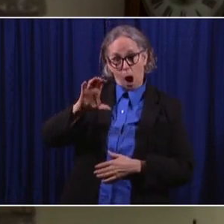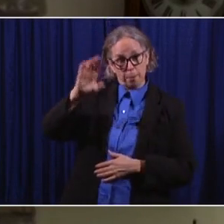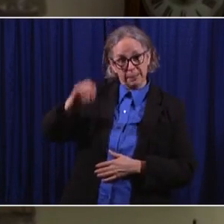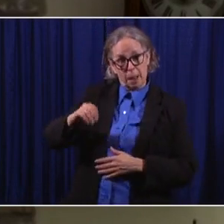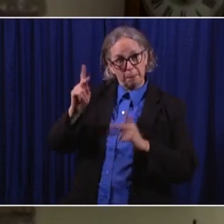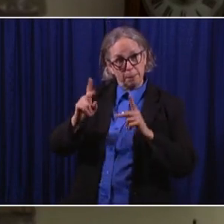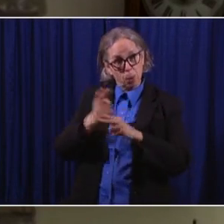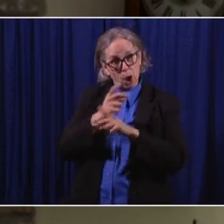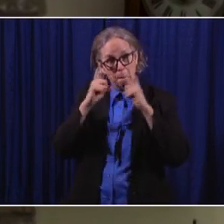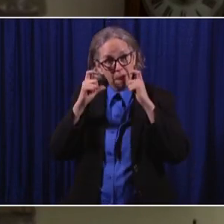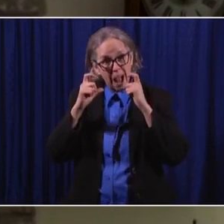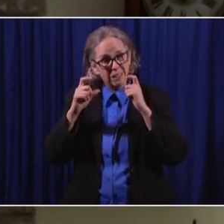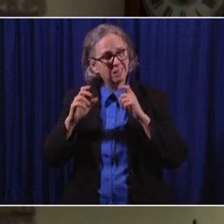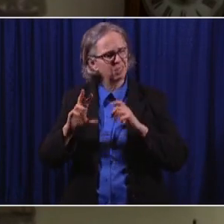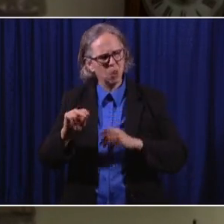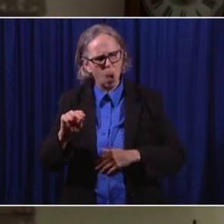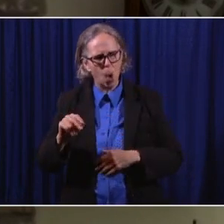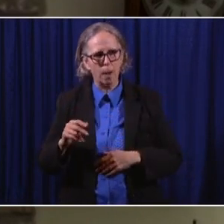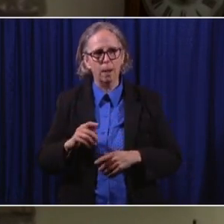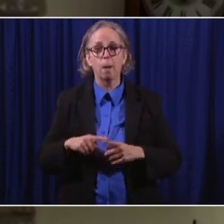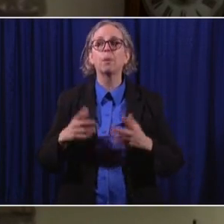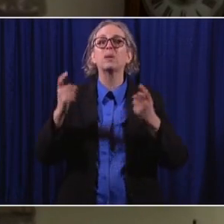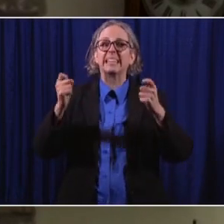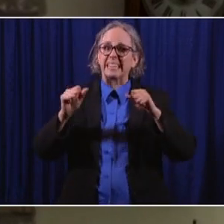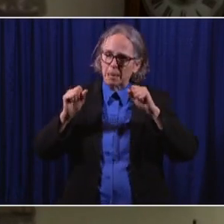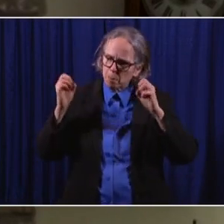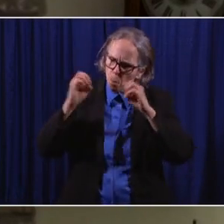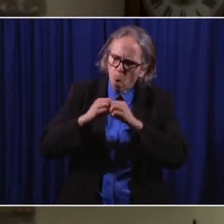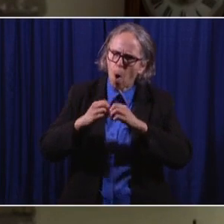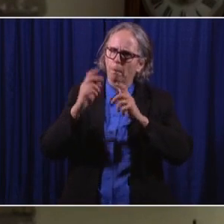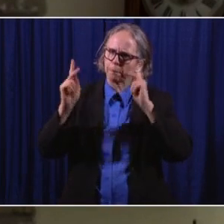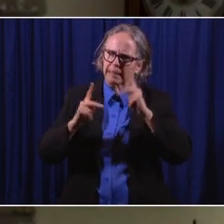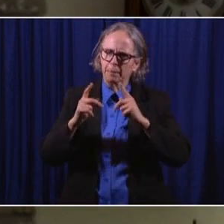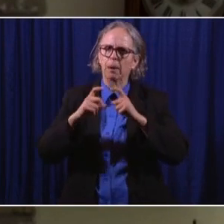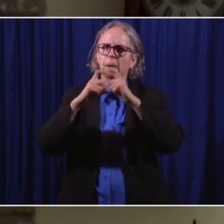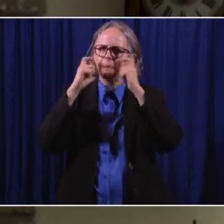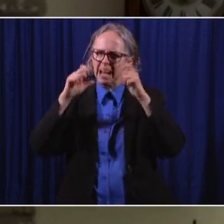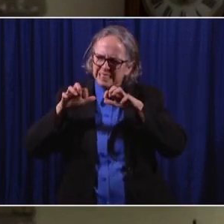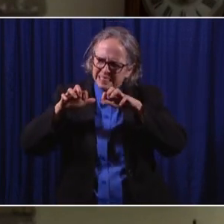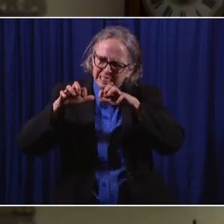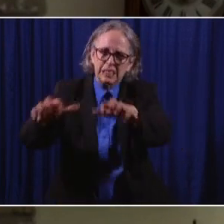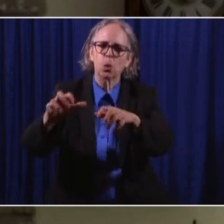significant number of them. And we've seen time and time again out in society,